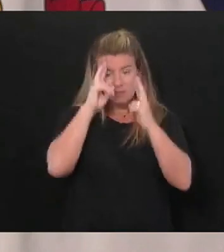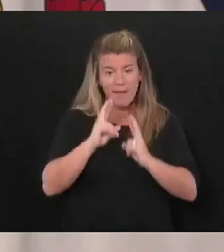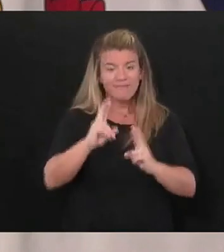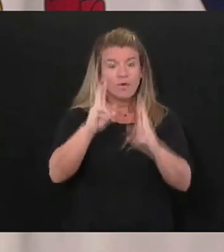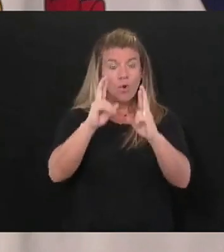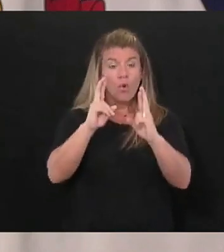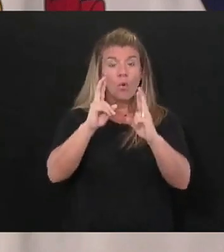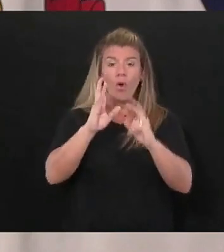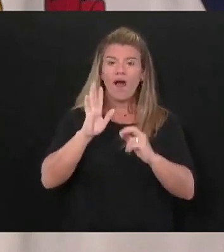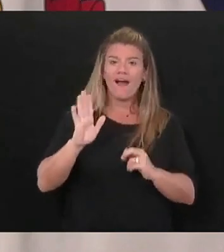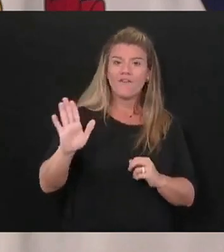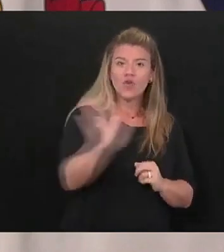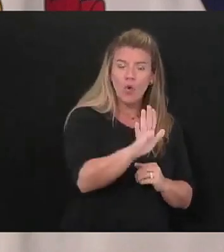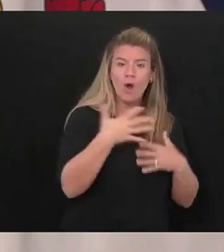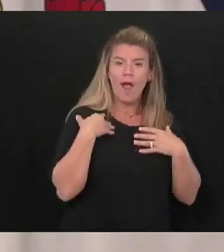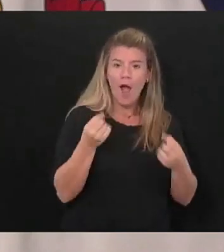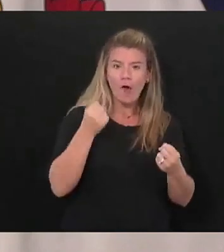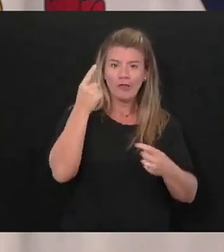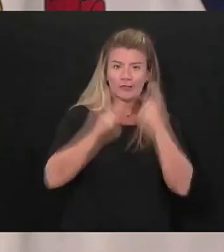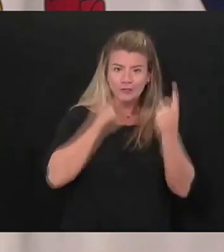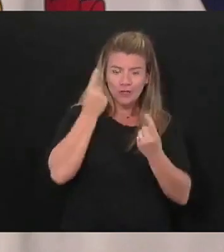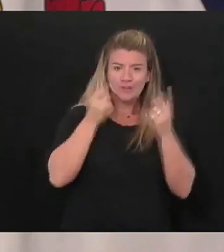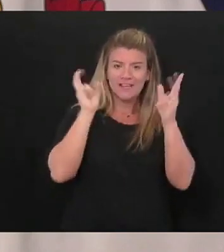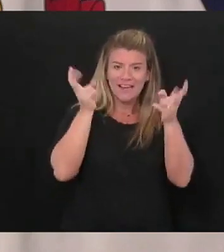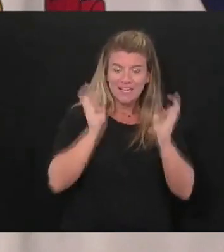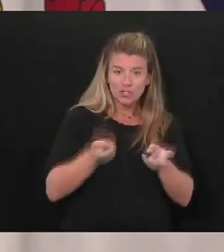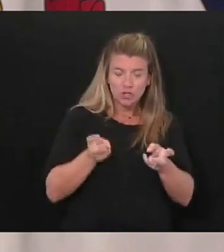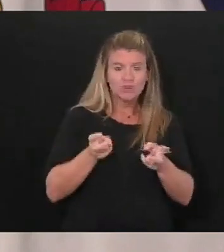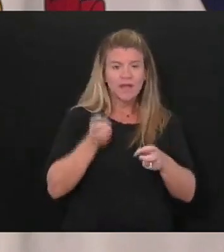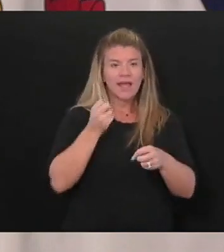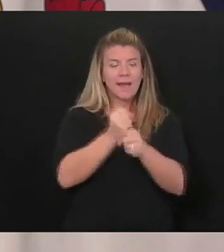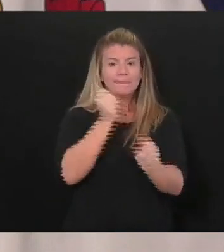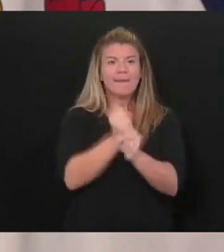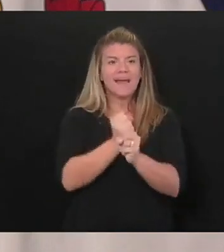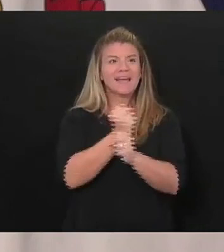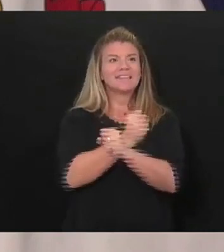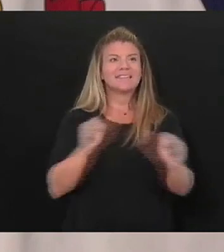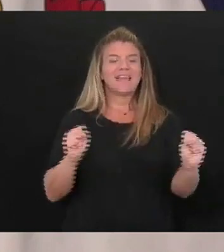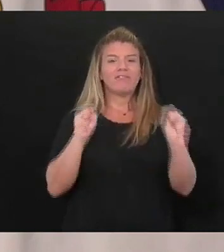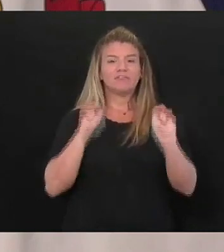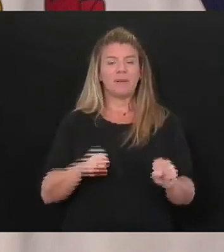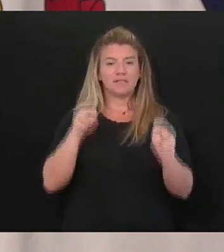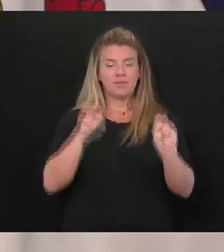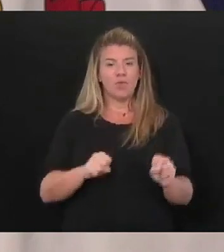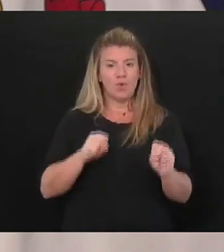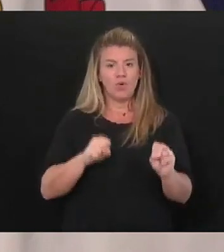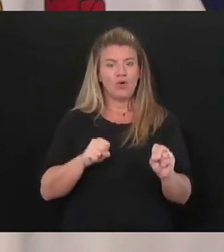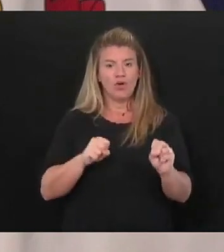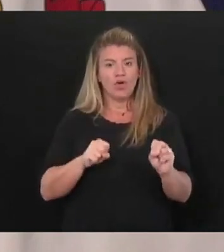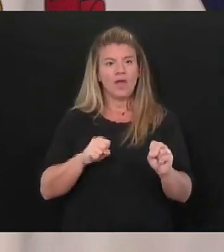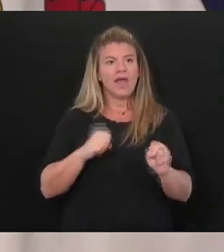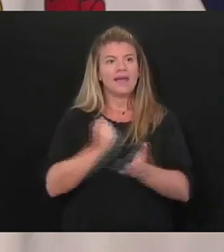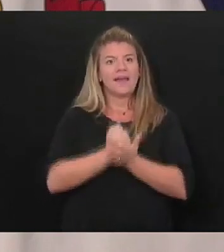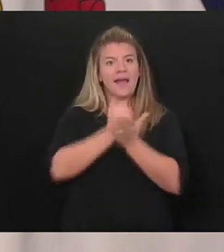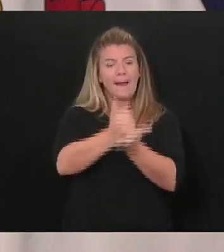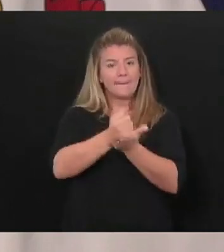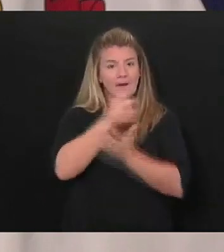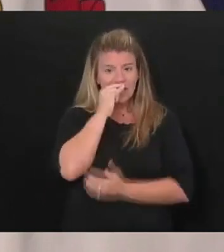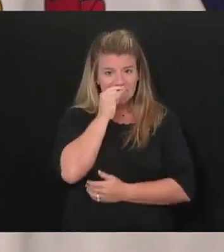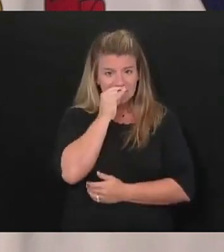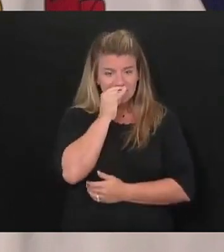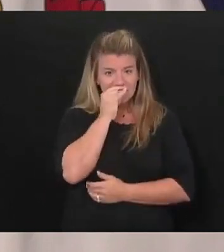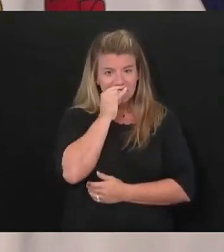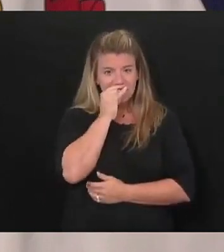of everybody's health condition, and absolutely try to make it as safe as we possibly can make it, and help our kids